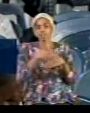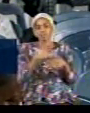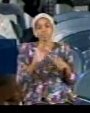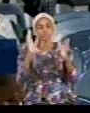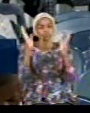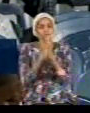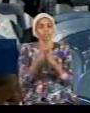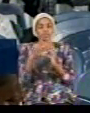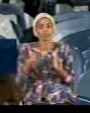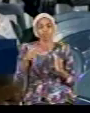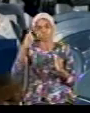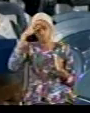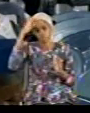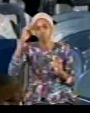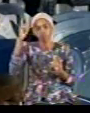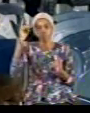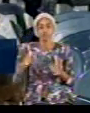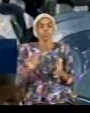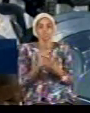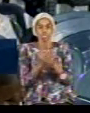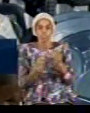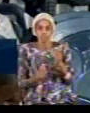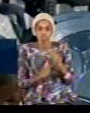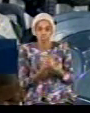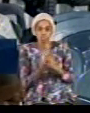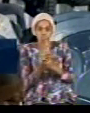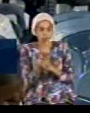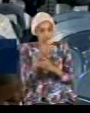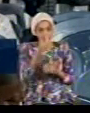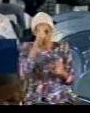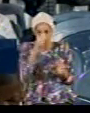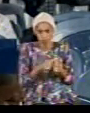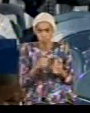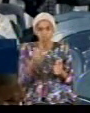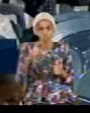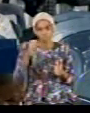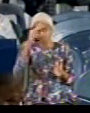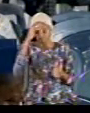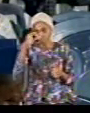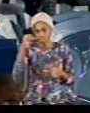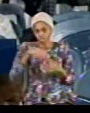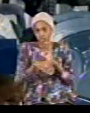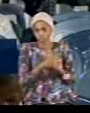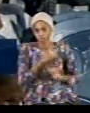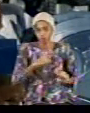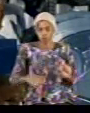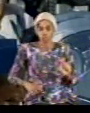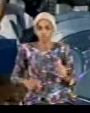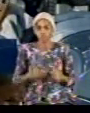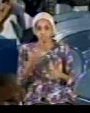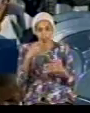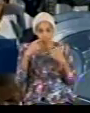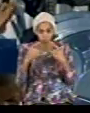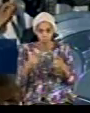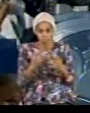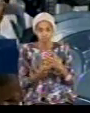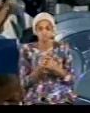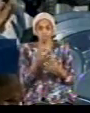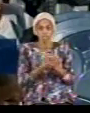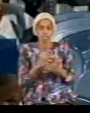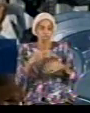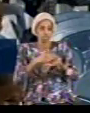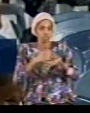growth, remember, our father mentioned growth, and that growth simply disappeared. That swelling gone